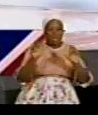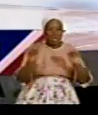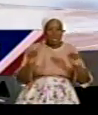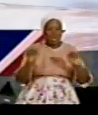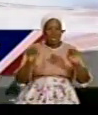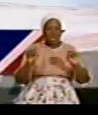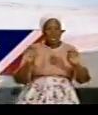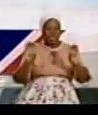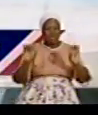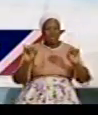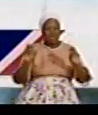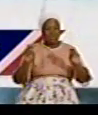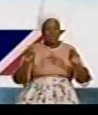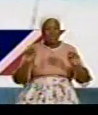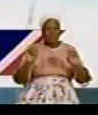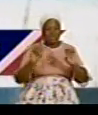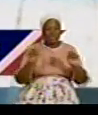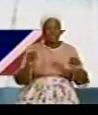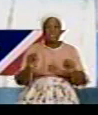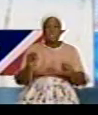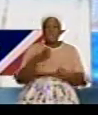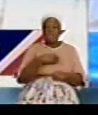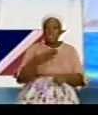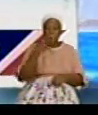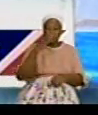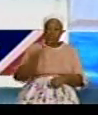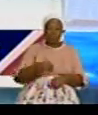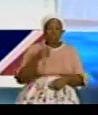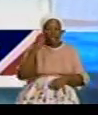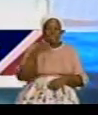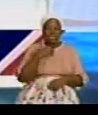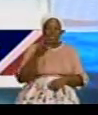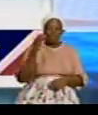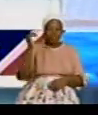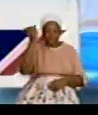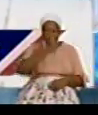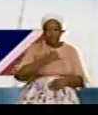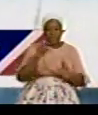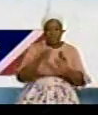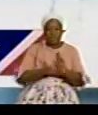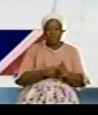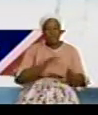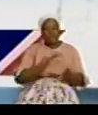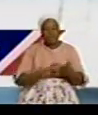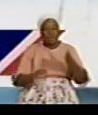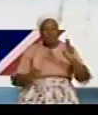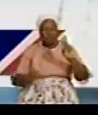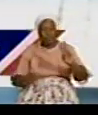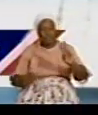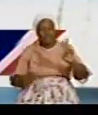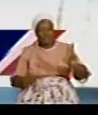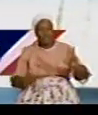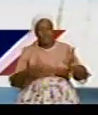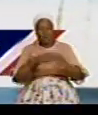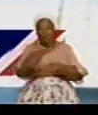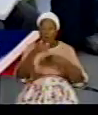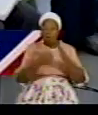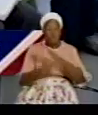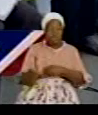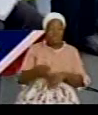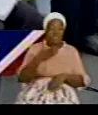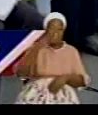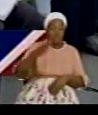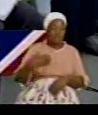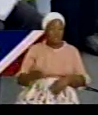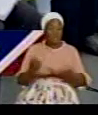pride, foolishness. In verse 23, all these evil things come from within